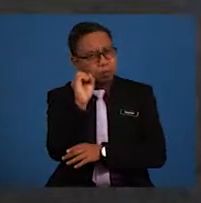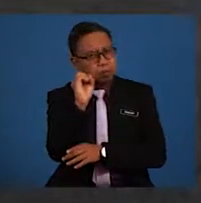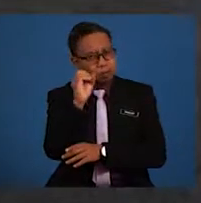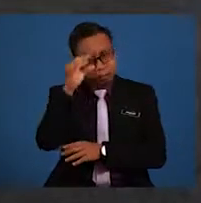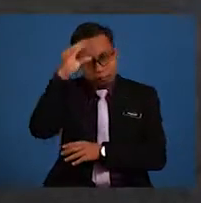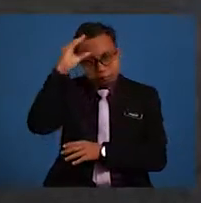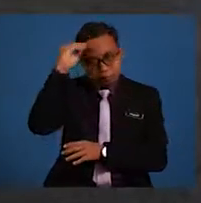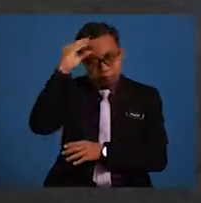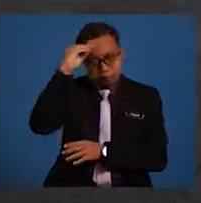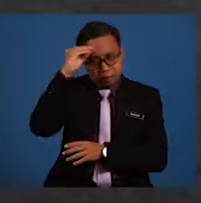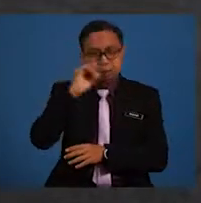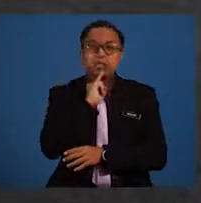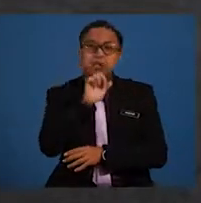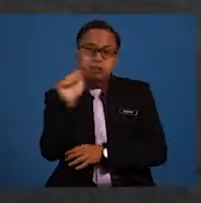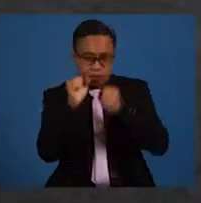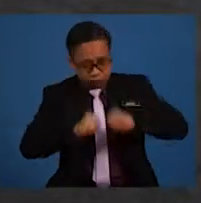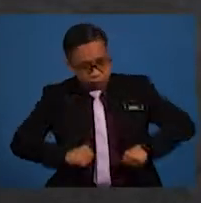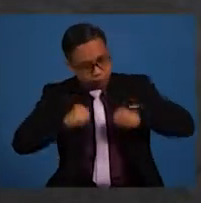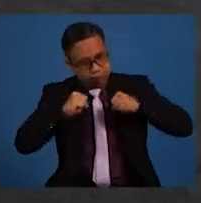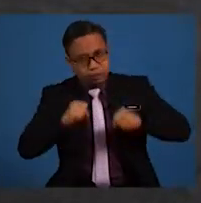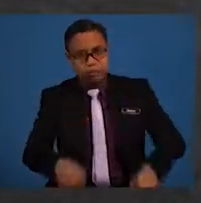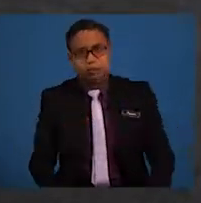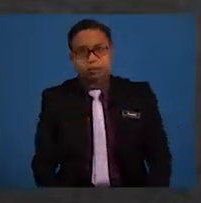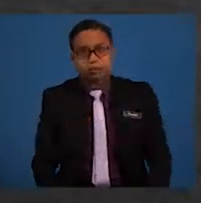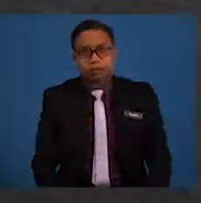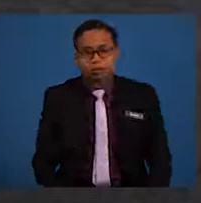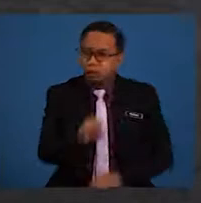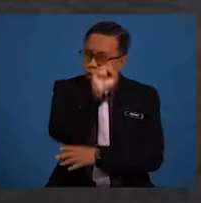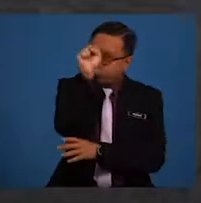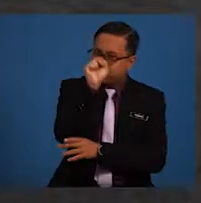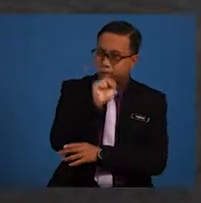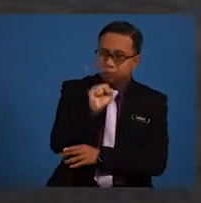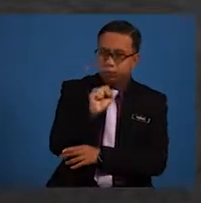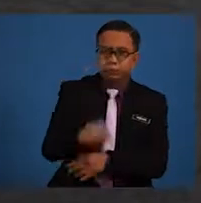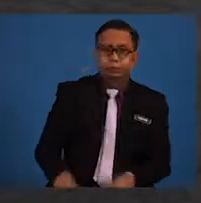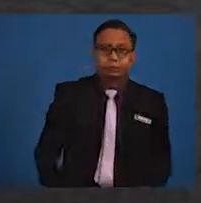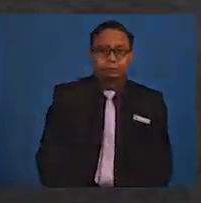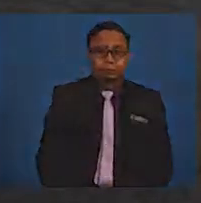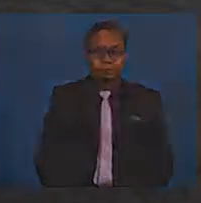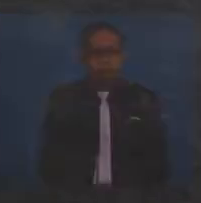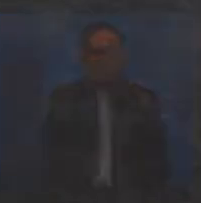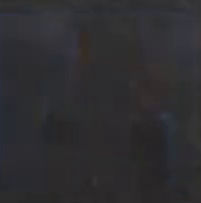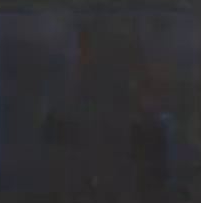a survivor, becomes questionable.